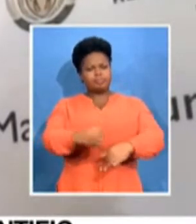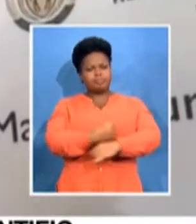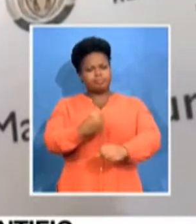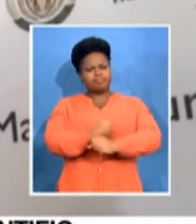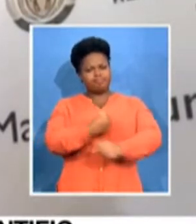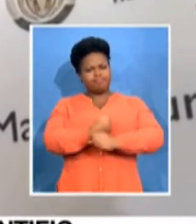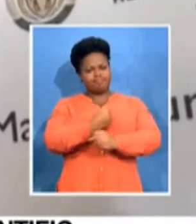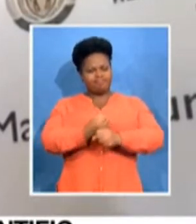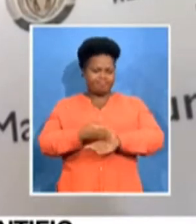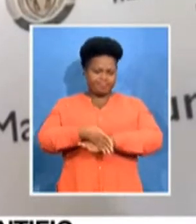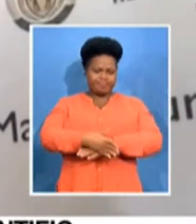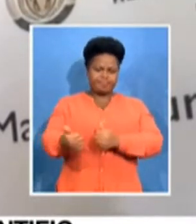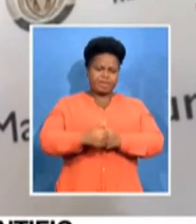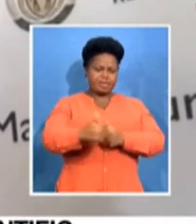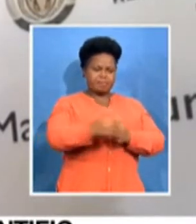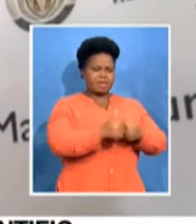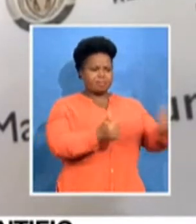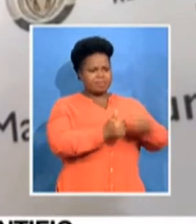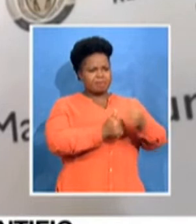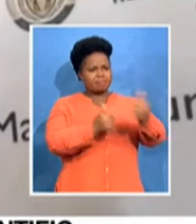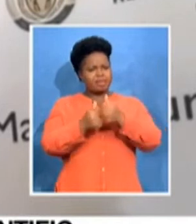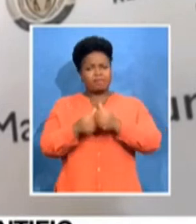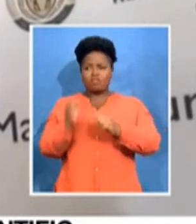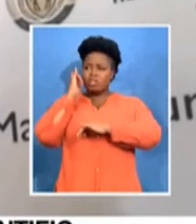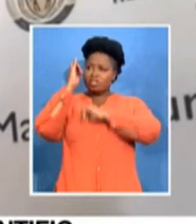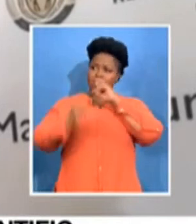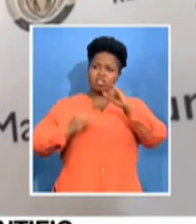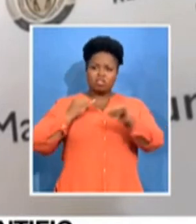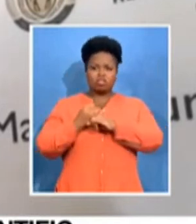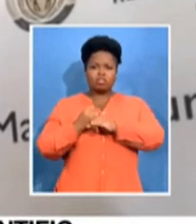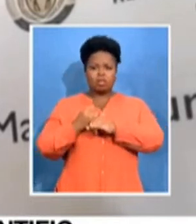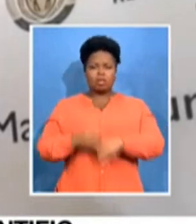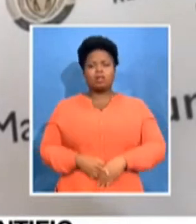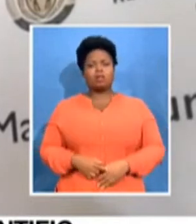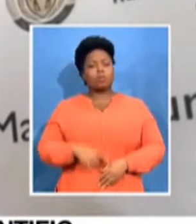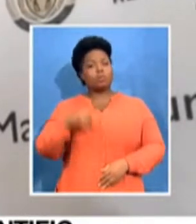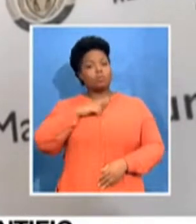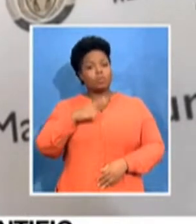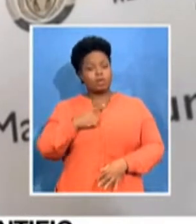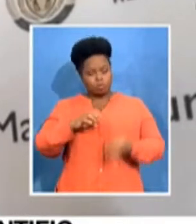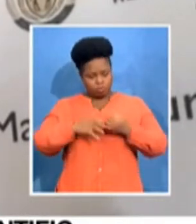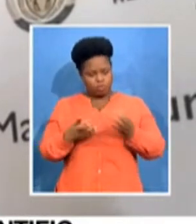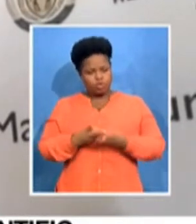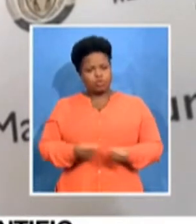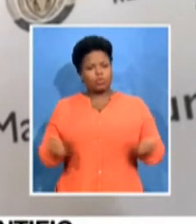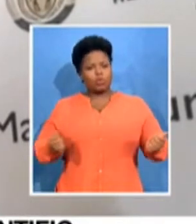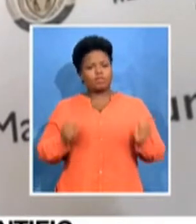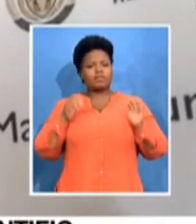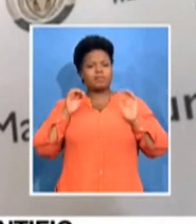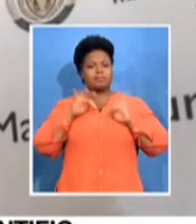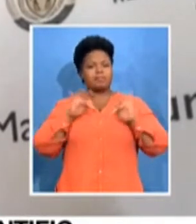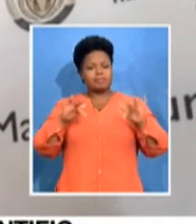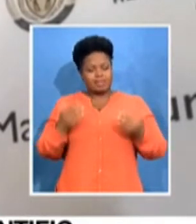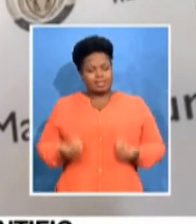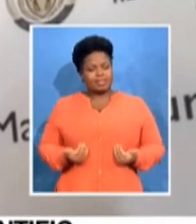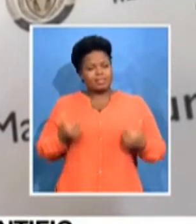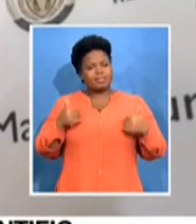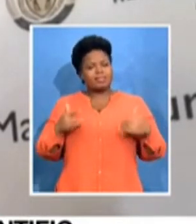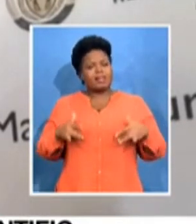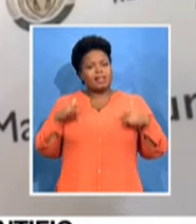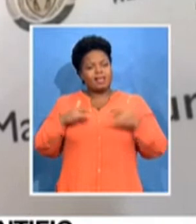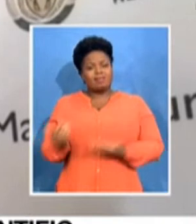global counterparts to find solutions to save humanity against many diseases, not just